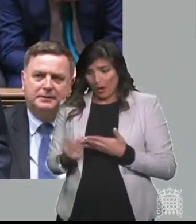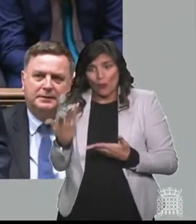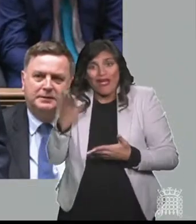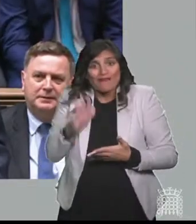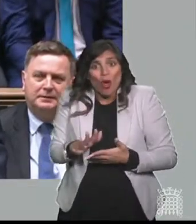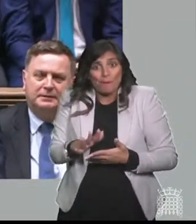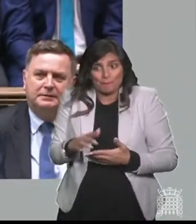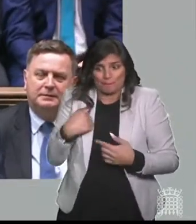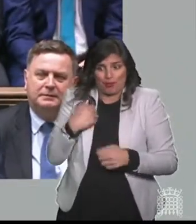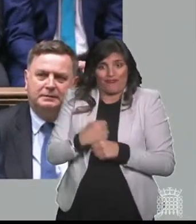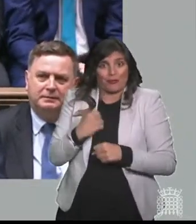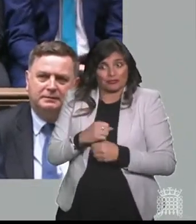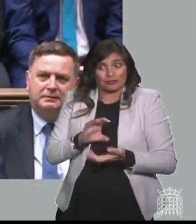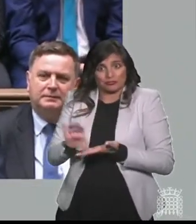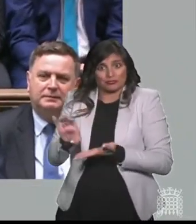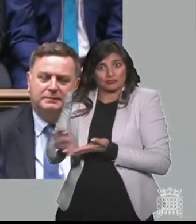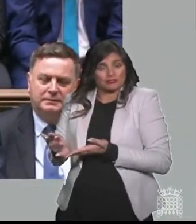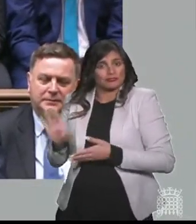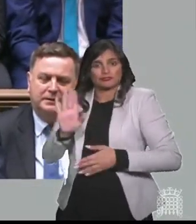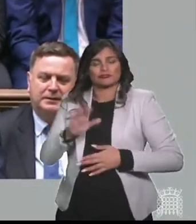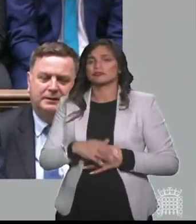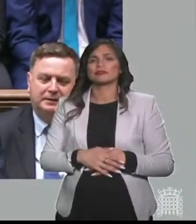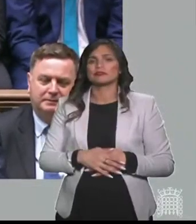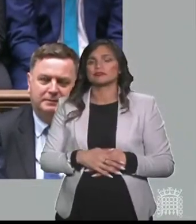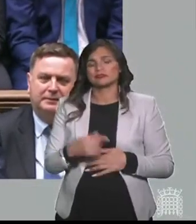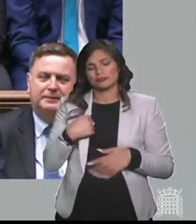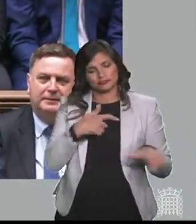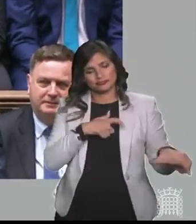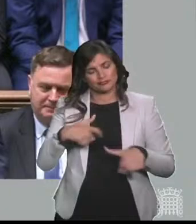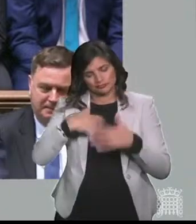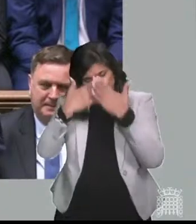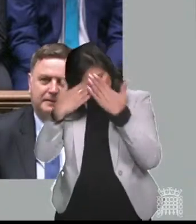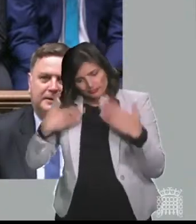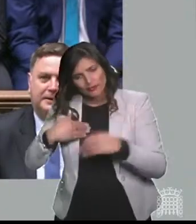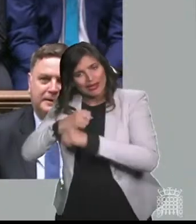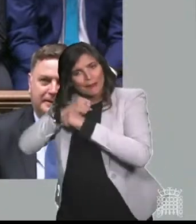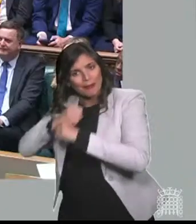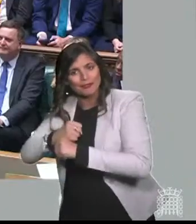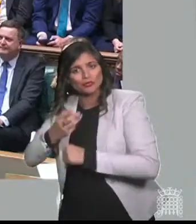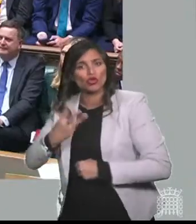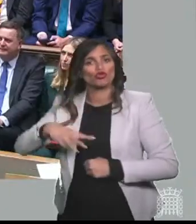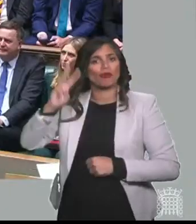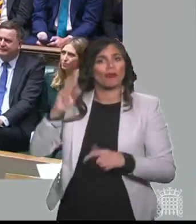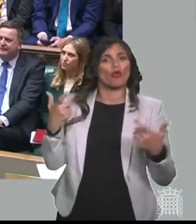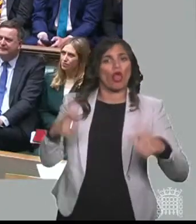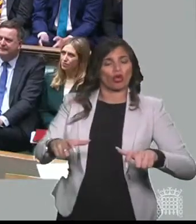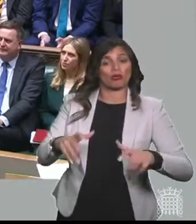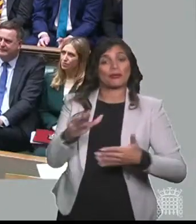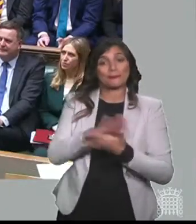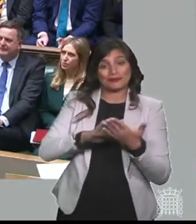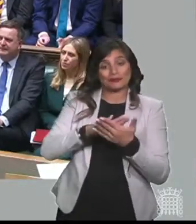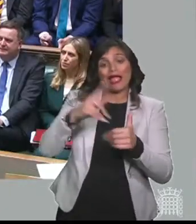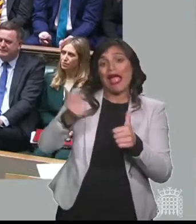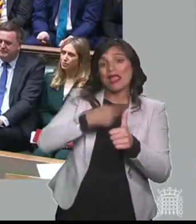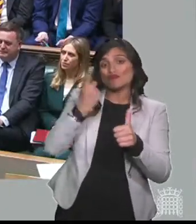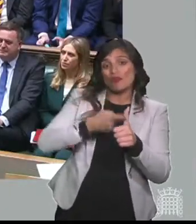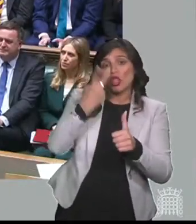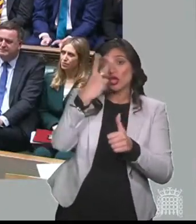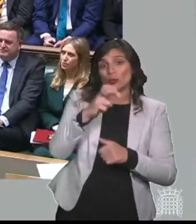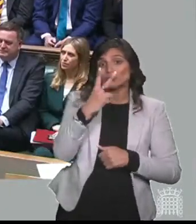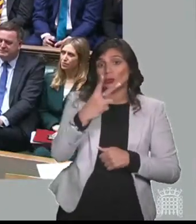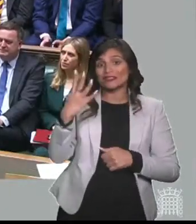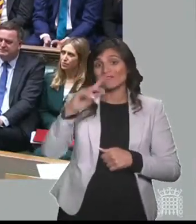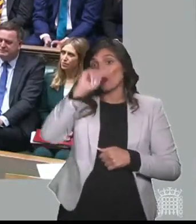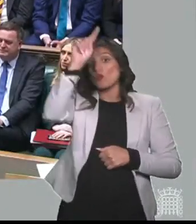So instead, today we honour our commitment to the triple lock in full. From April 24, we will increase the